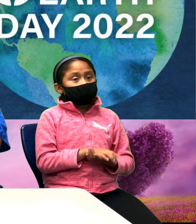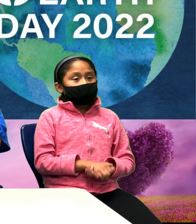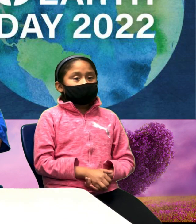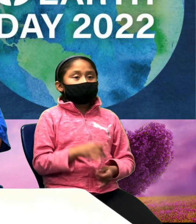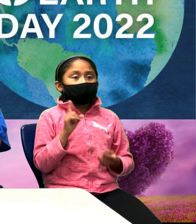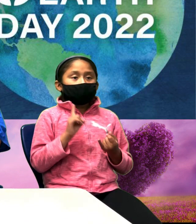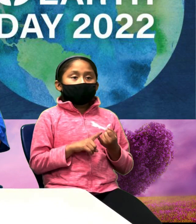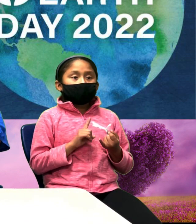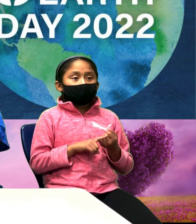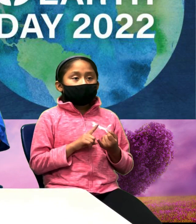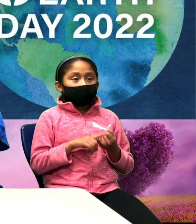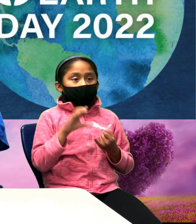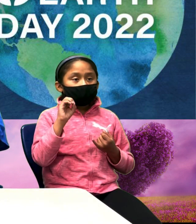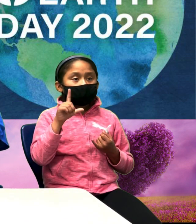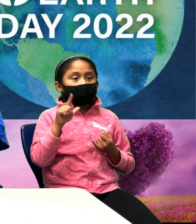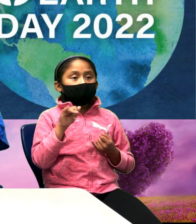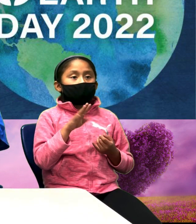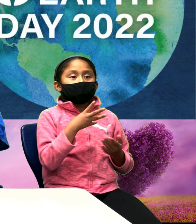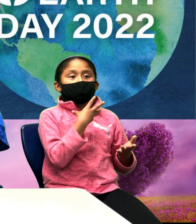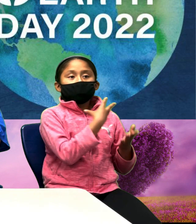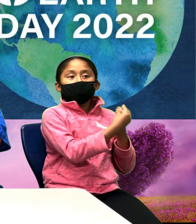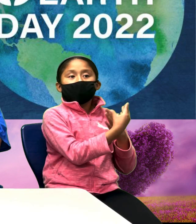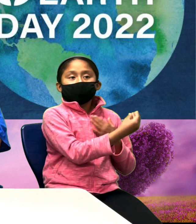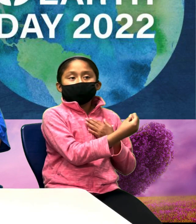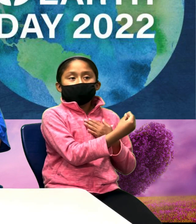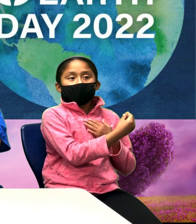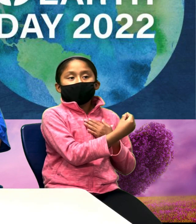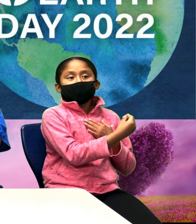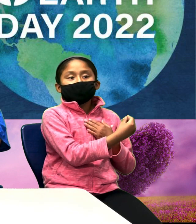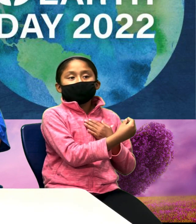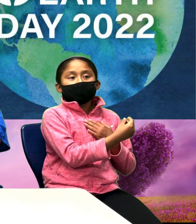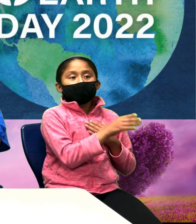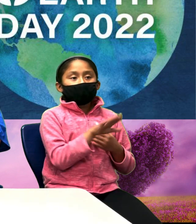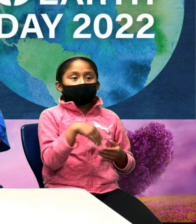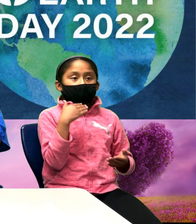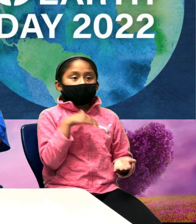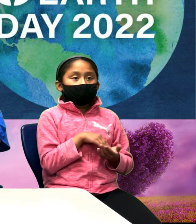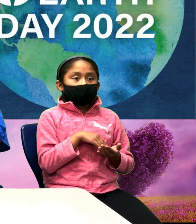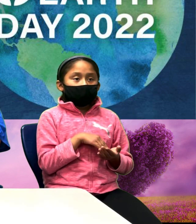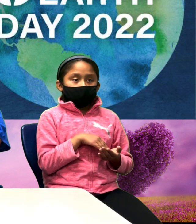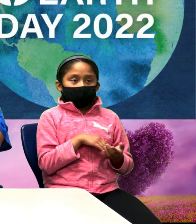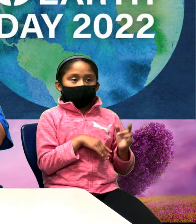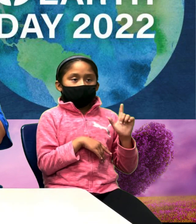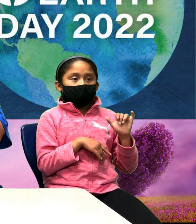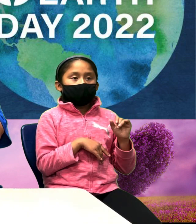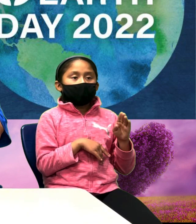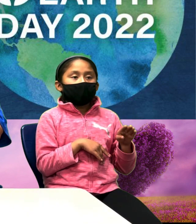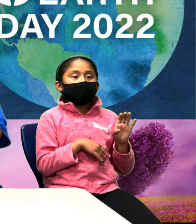outdoor learning labs, you know that as our gardens,